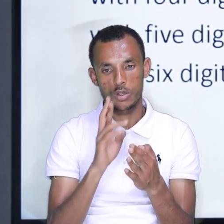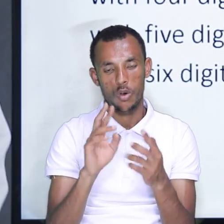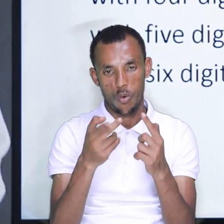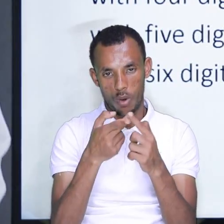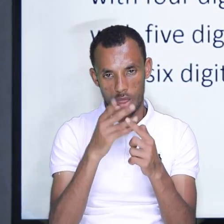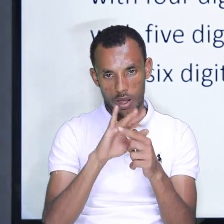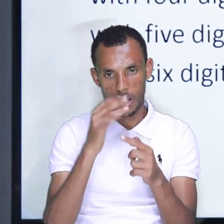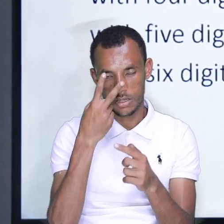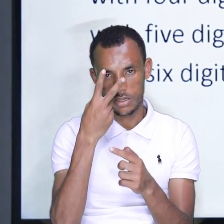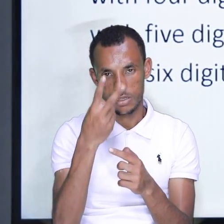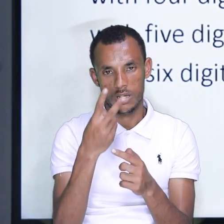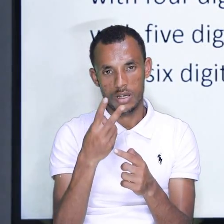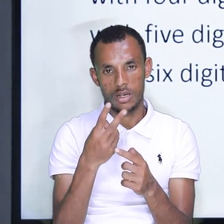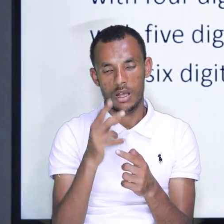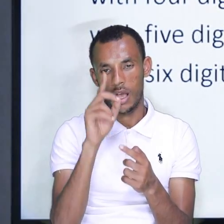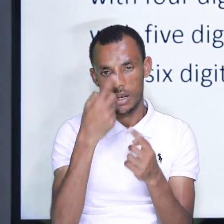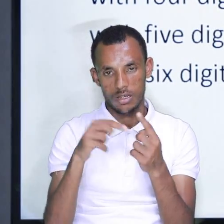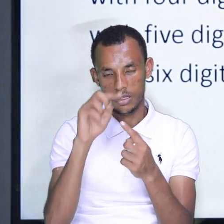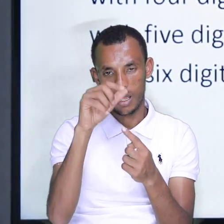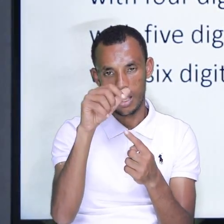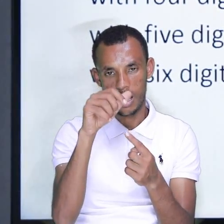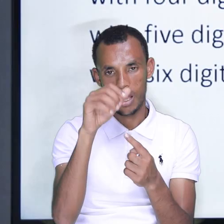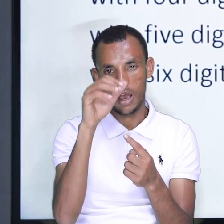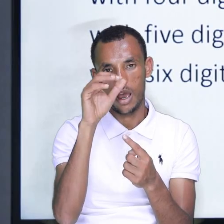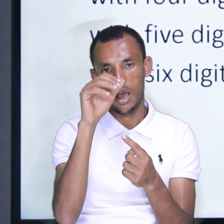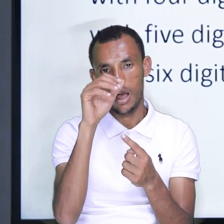2-digit numbers from number 10 up to 99.